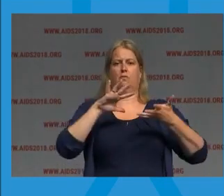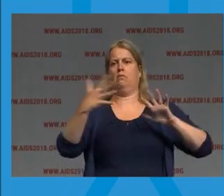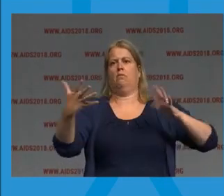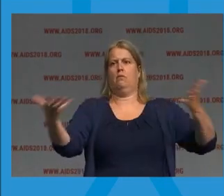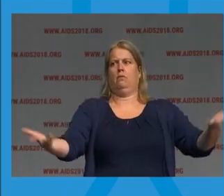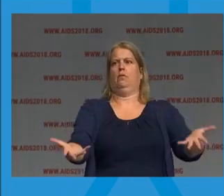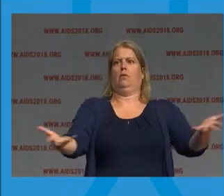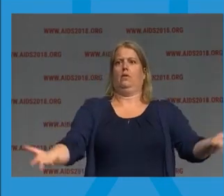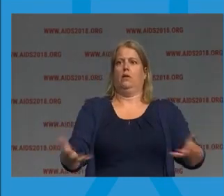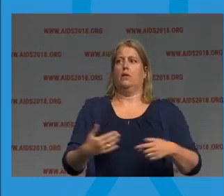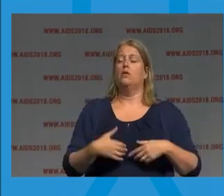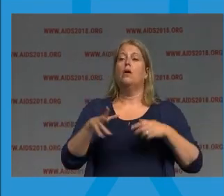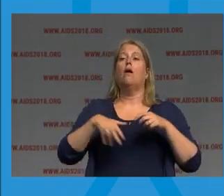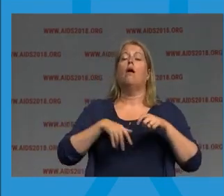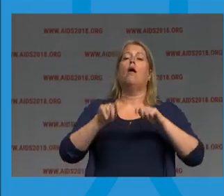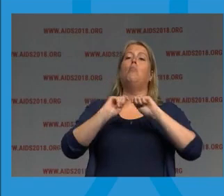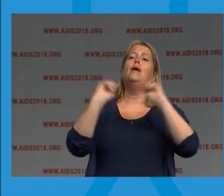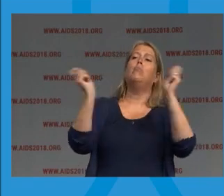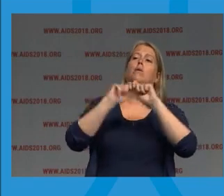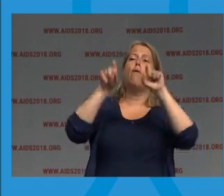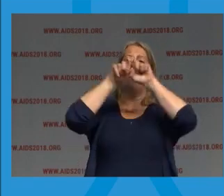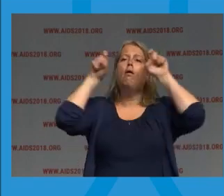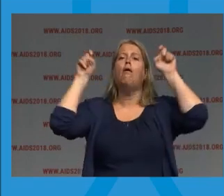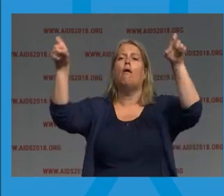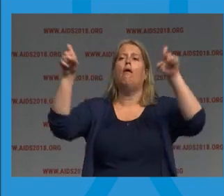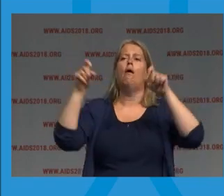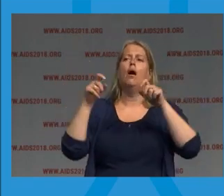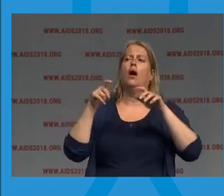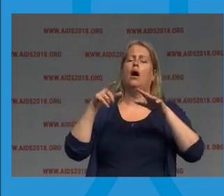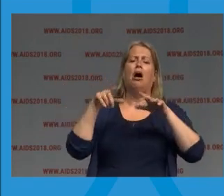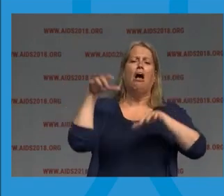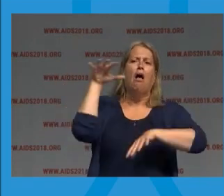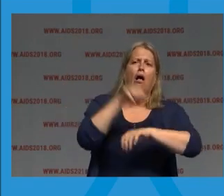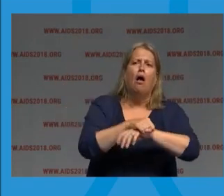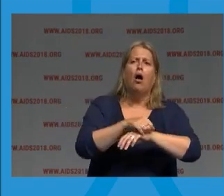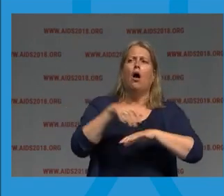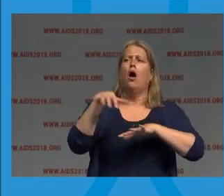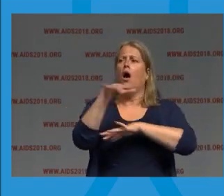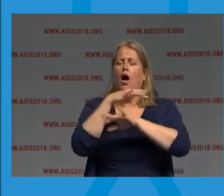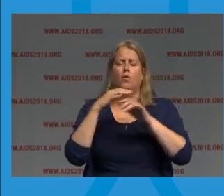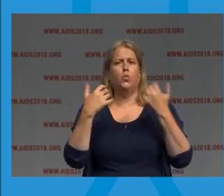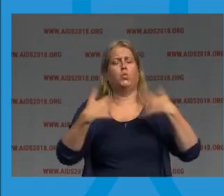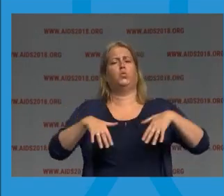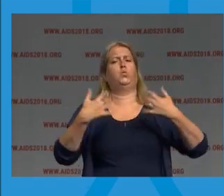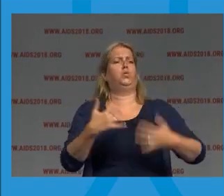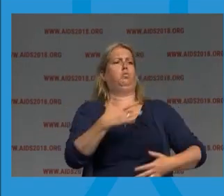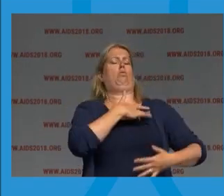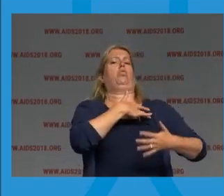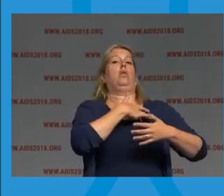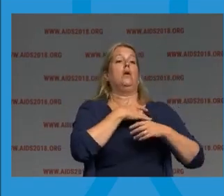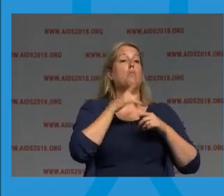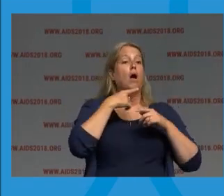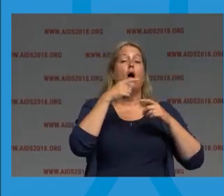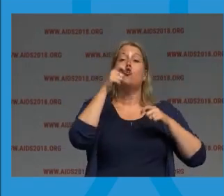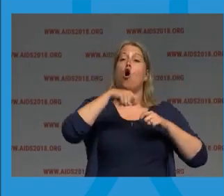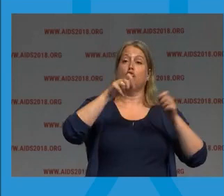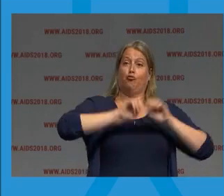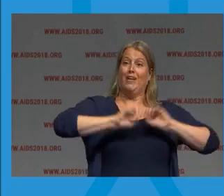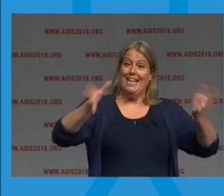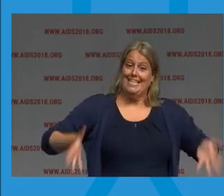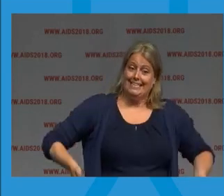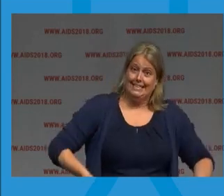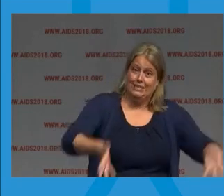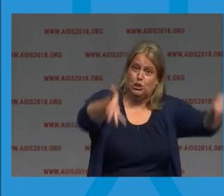were "Killer Nurse Arrested," and even after she was released by the court, the next headline